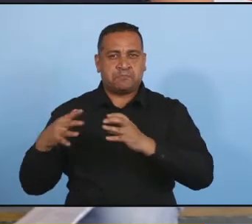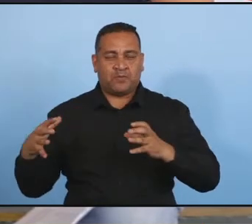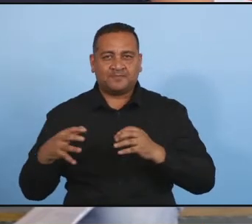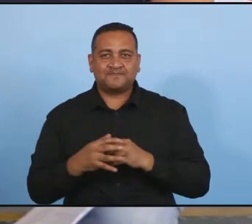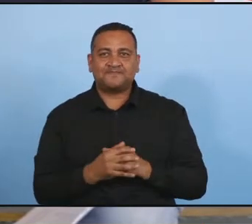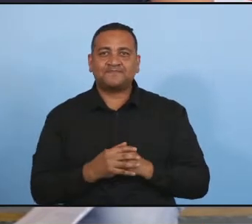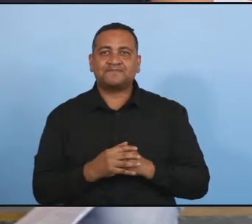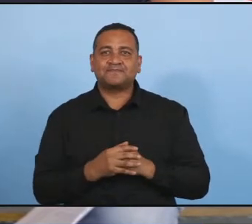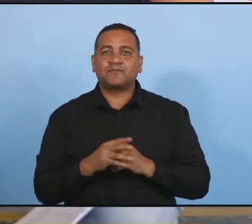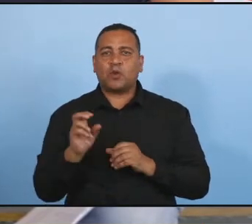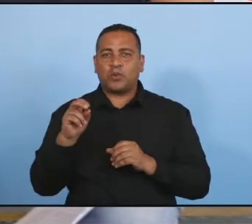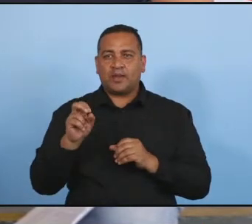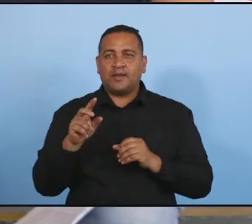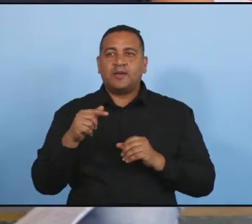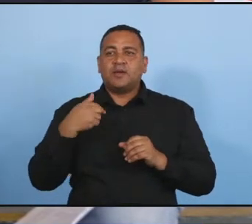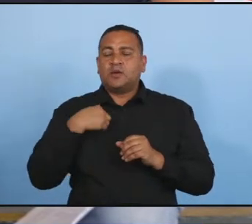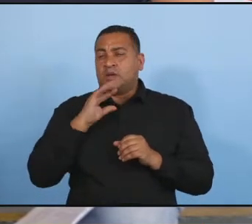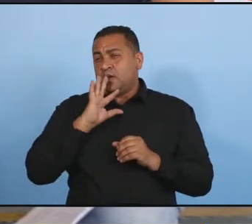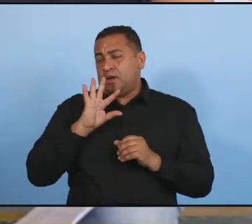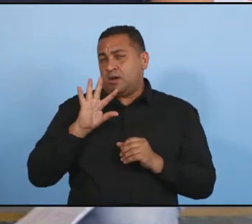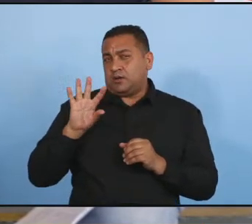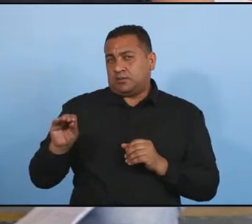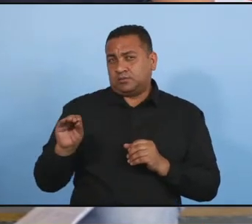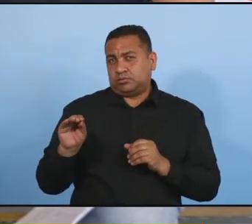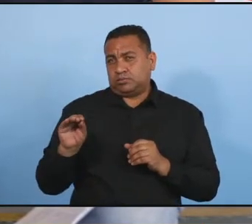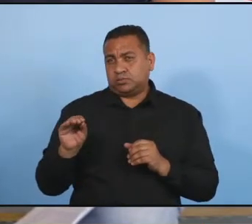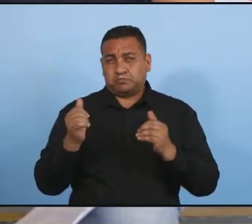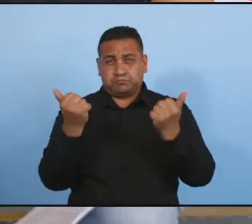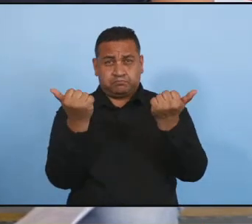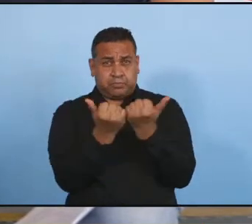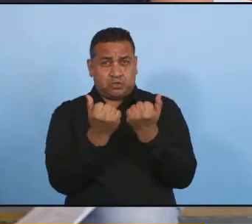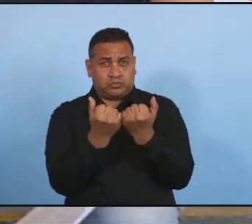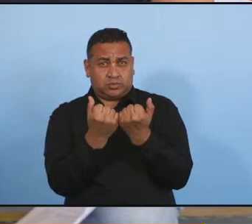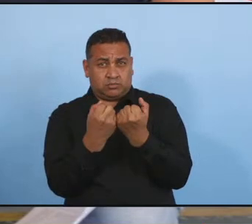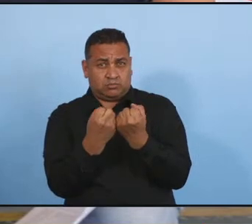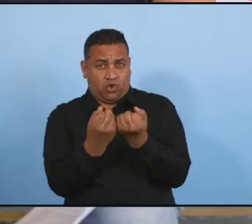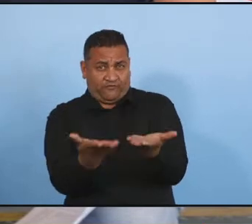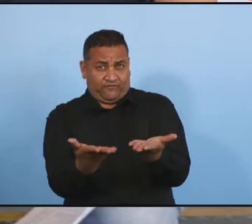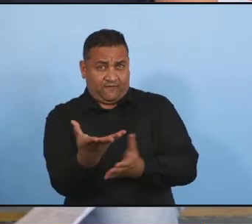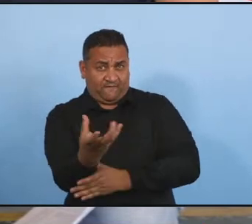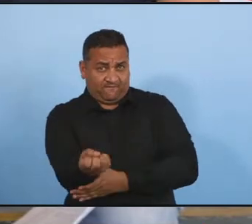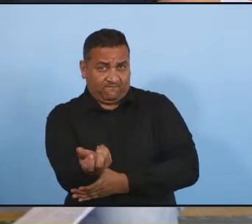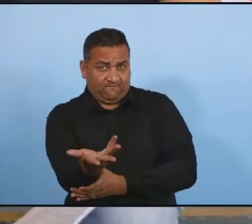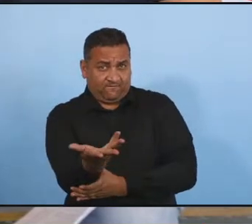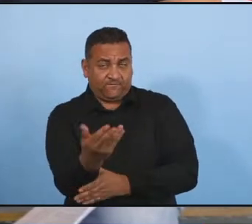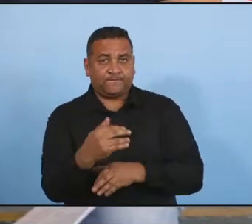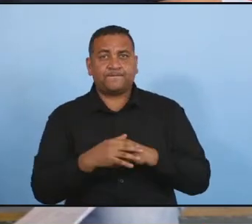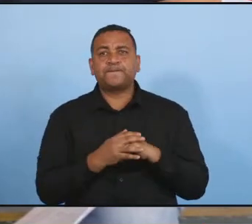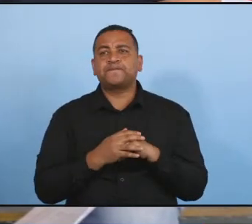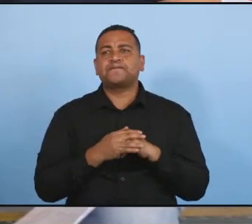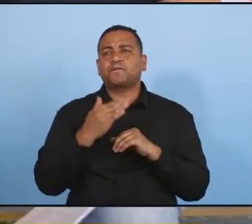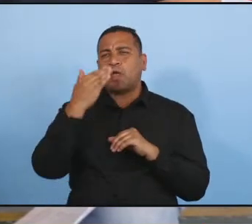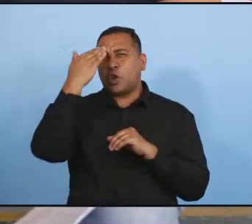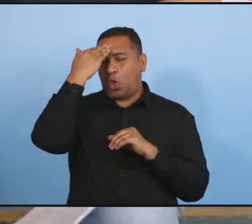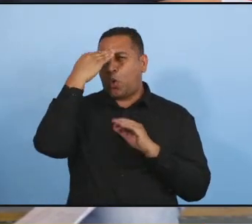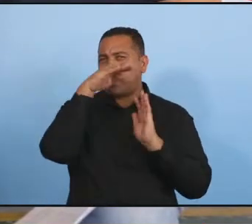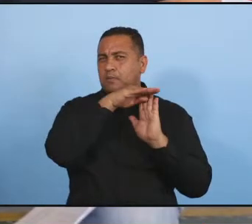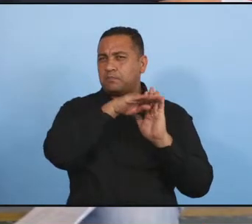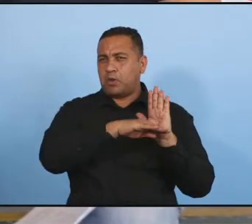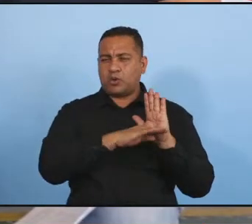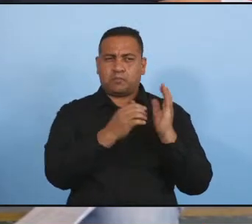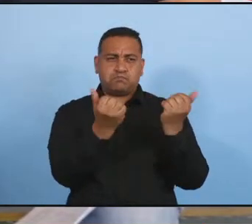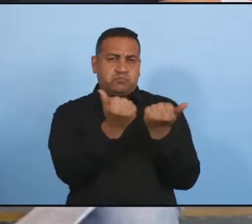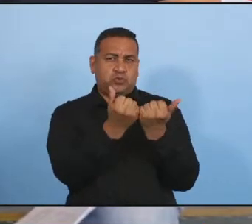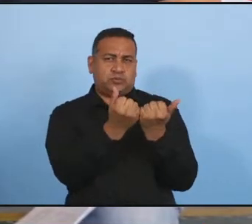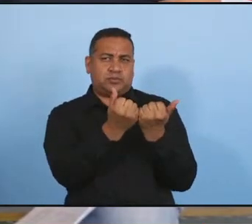fathers, families out there, bursaries, is there basically bursaries in place? So there's bursaries for the theoretical programs, and then for the